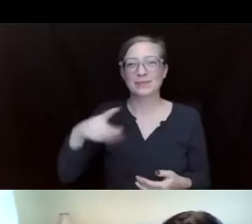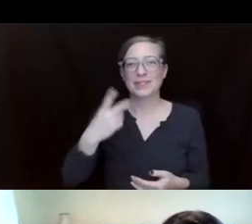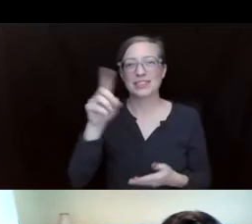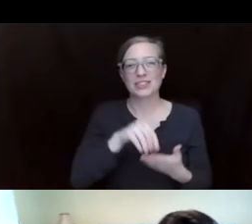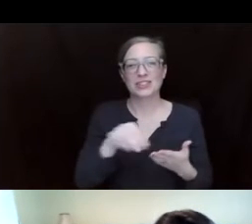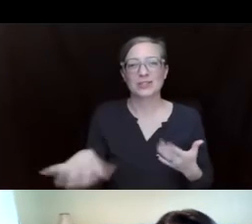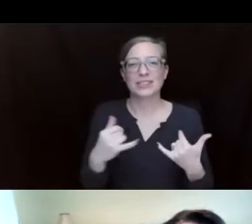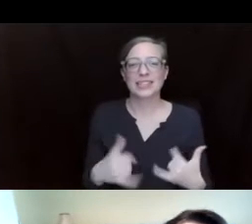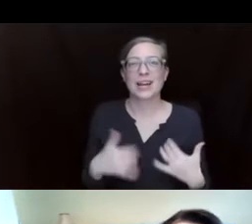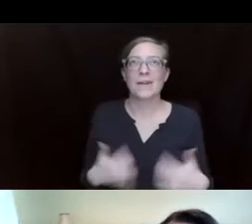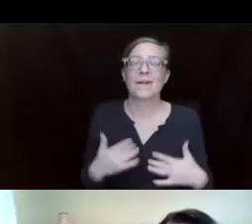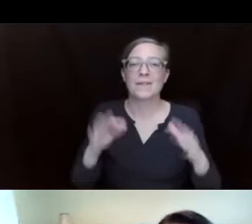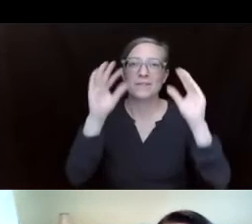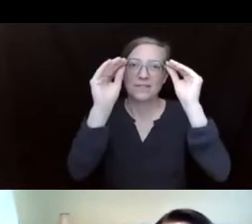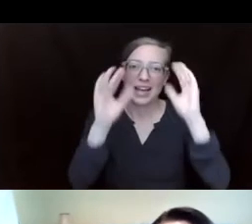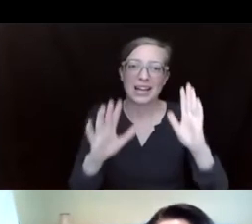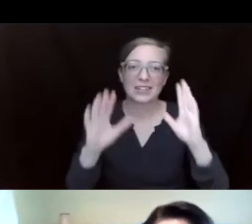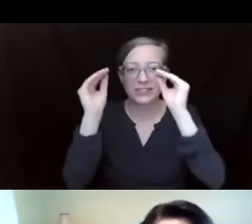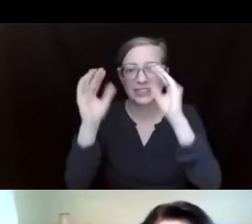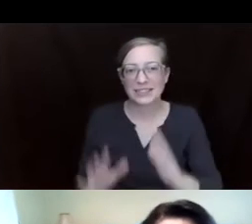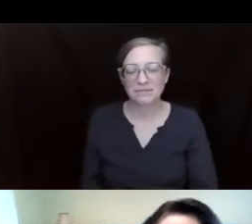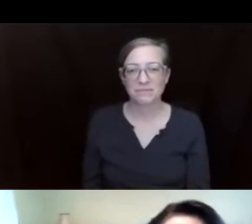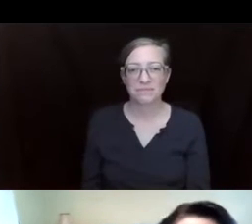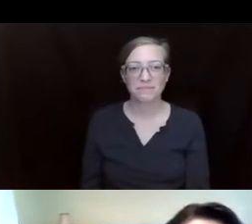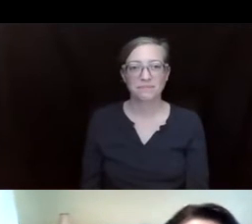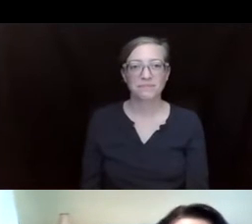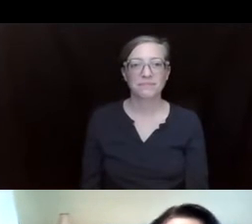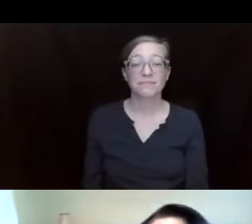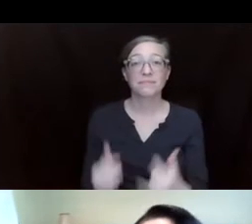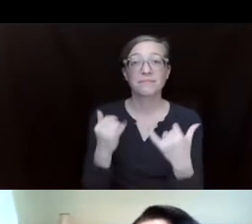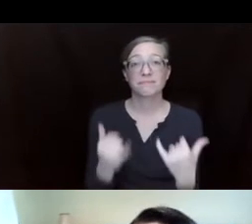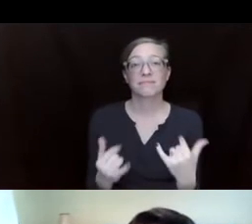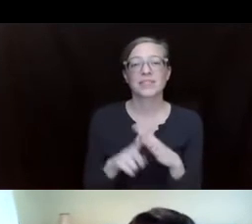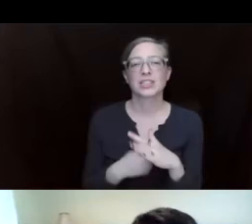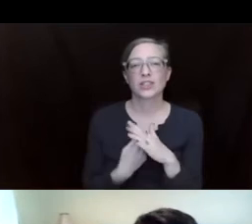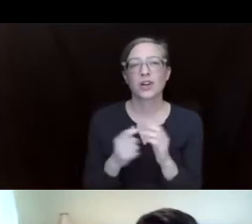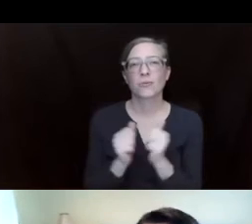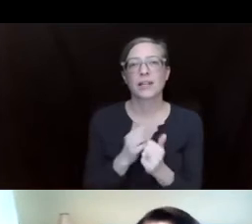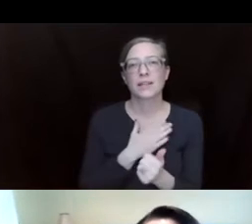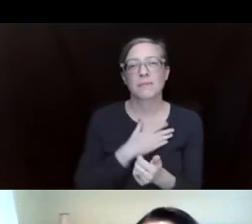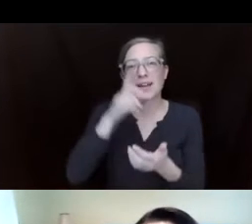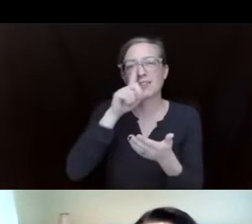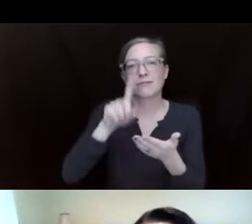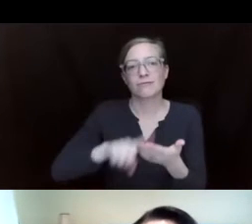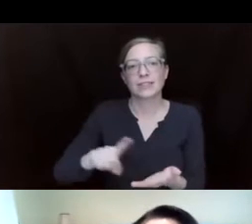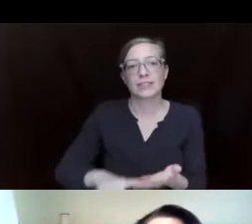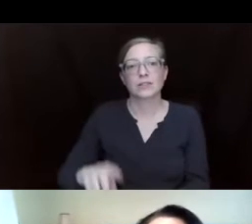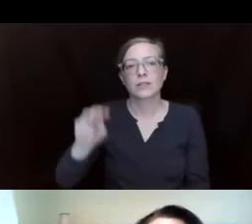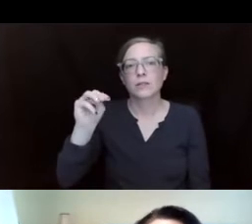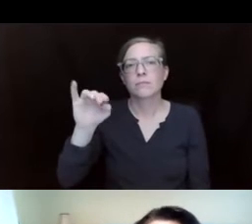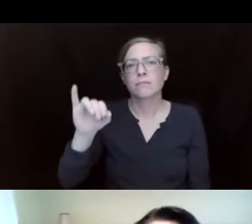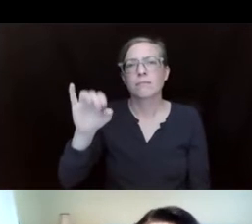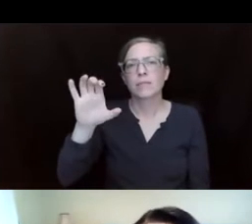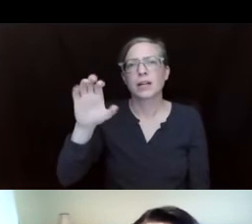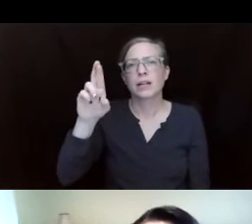positions. Okay, starting a little bit with the actual talk, what is microfluidics? Microfluidics, if we